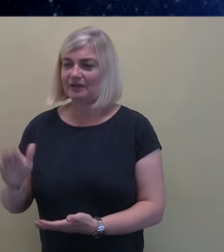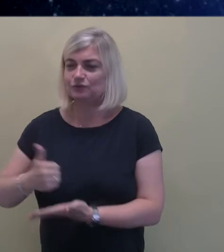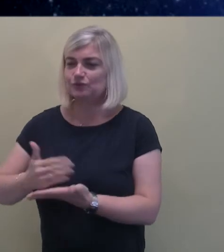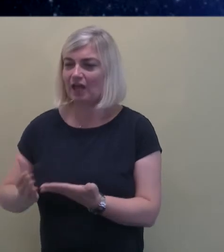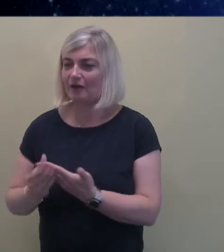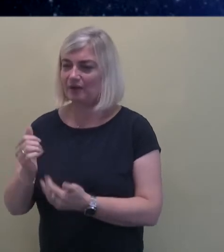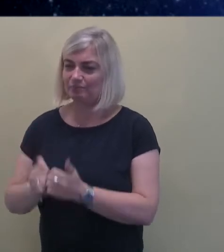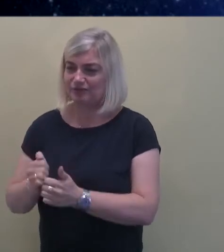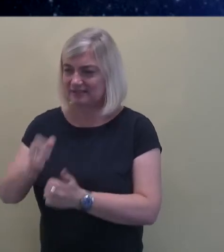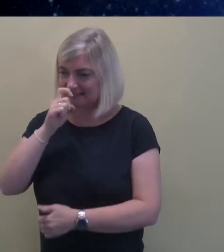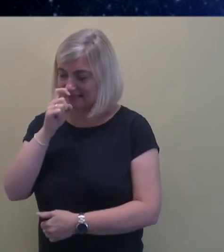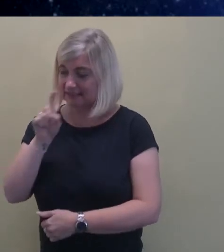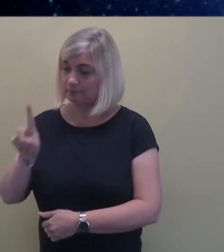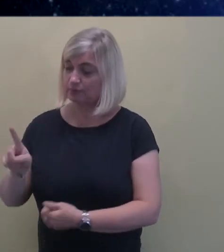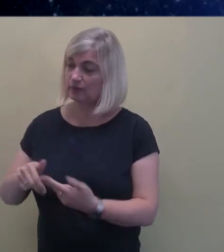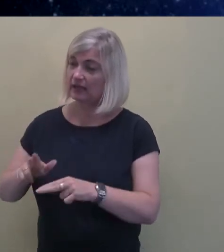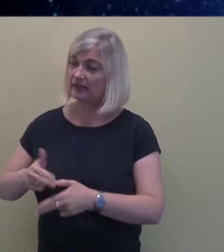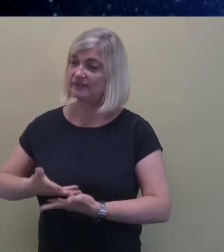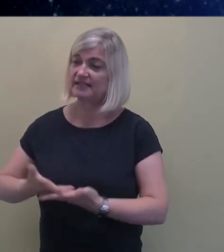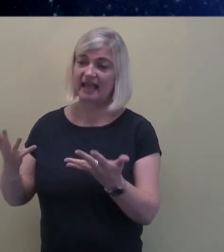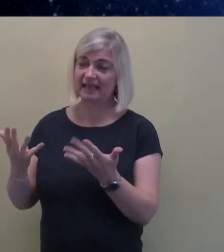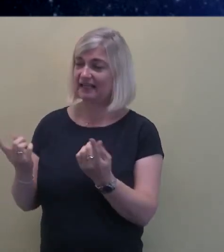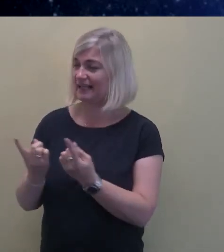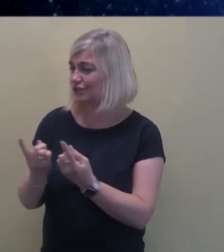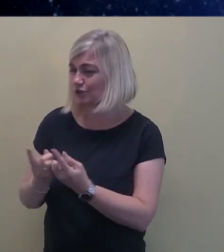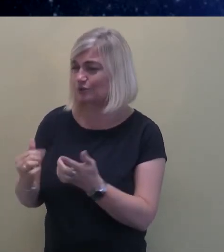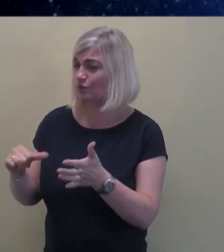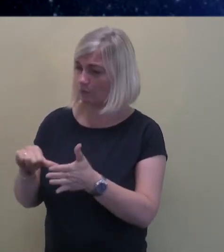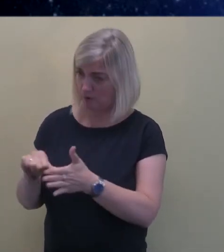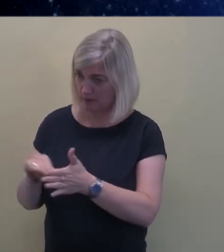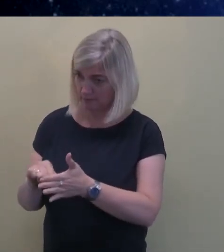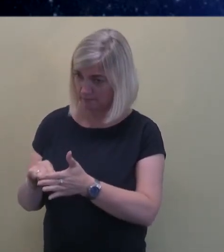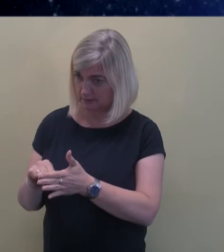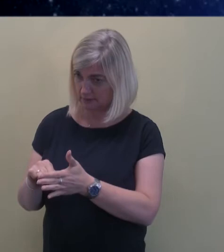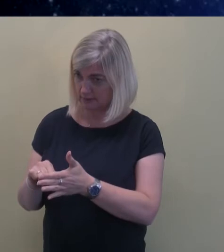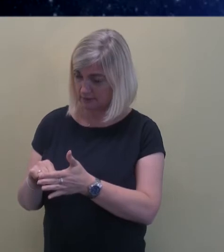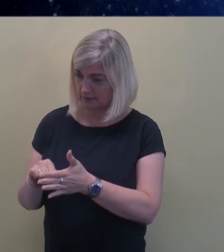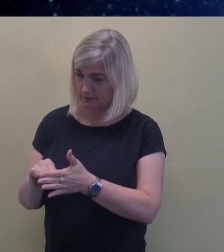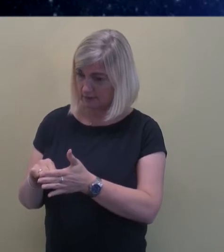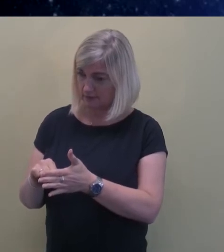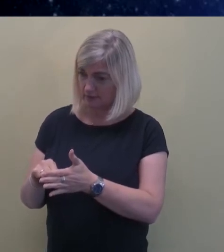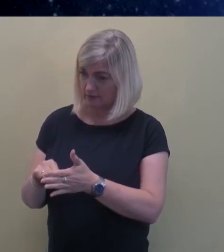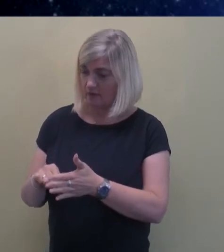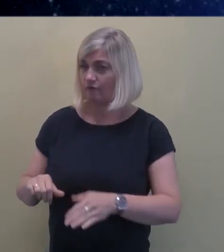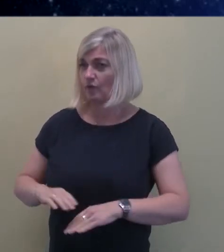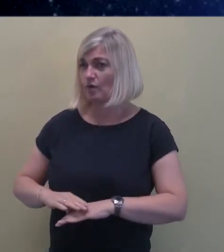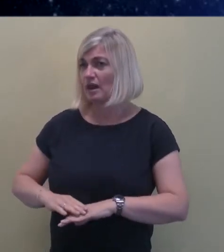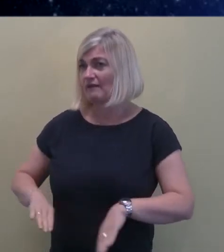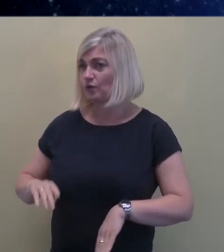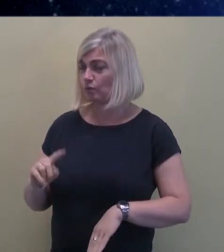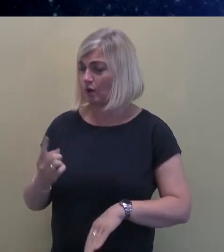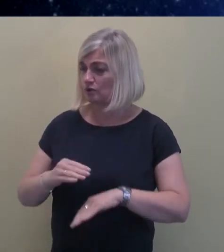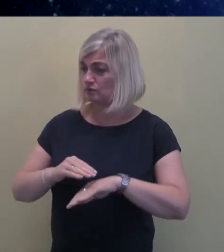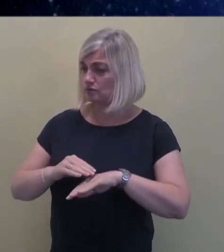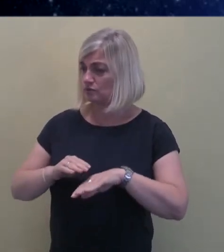students free software to install on their machines if they want to. So that software is not a restriction, but they would need some